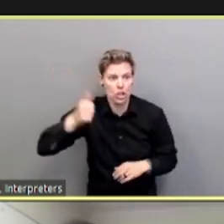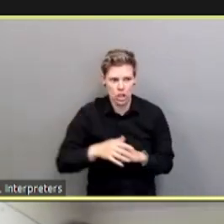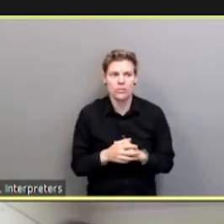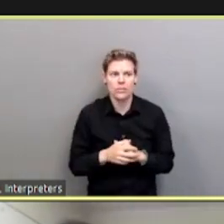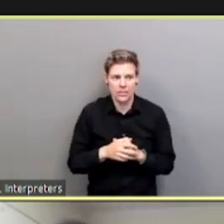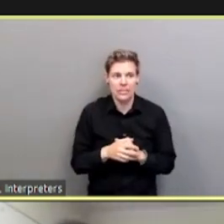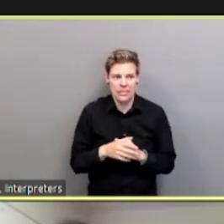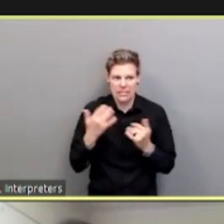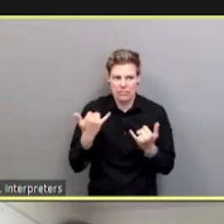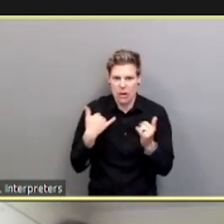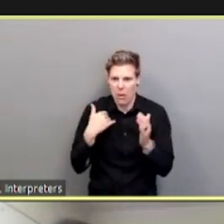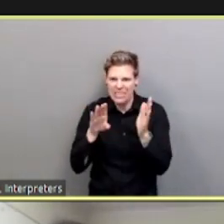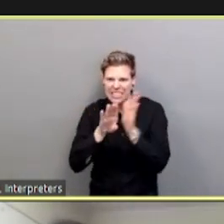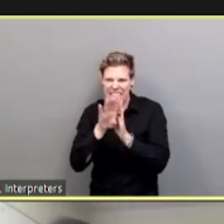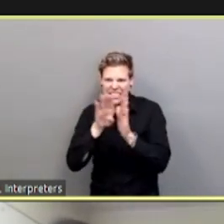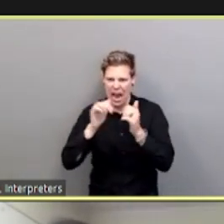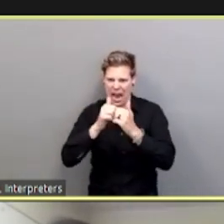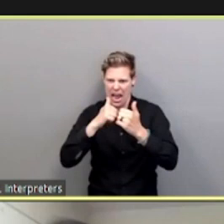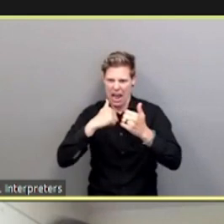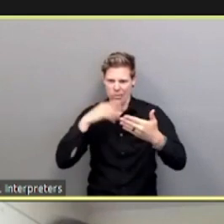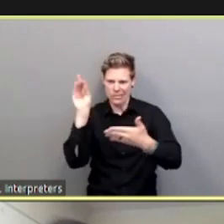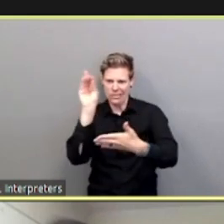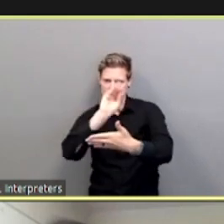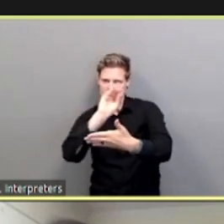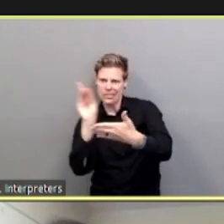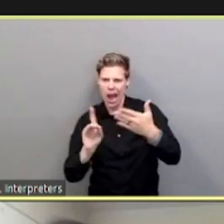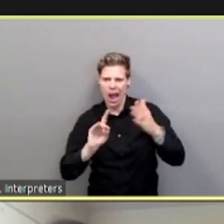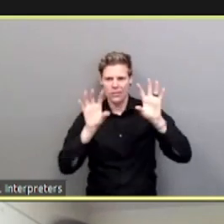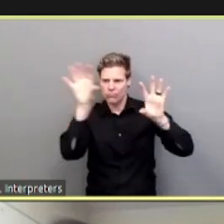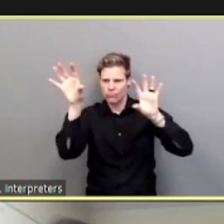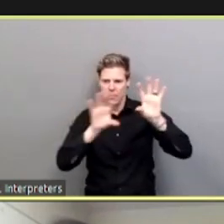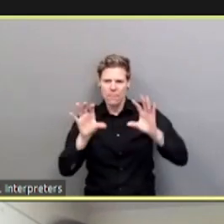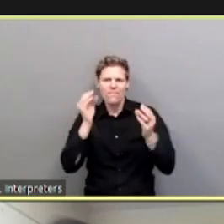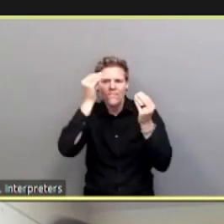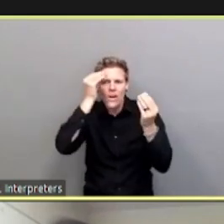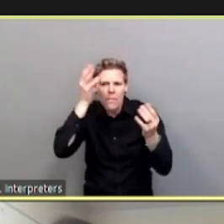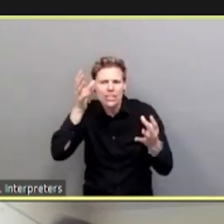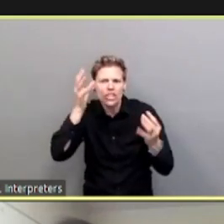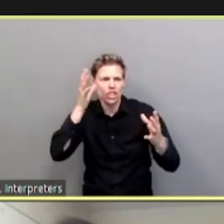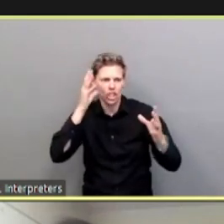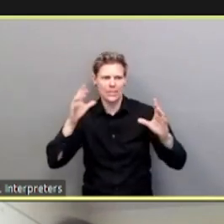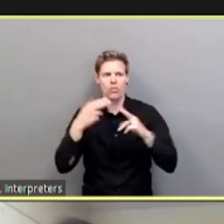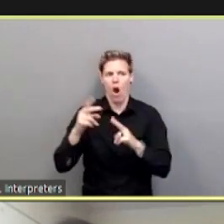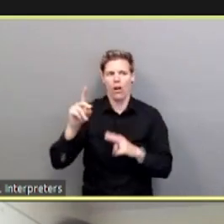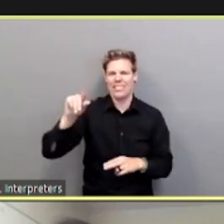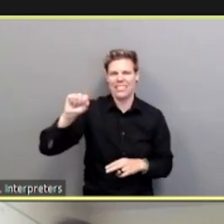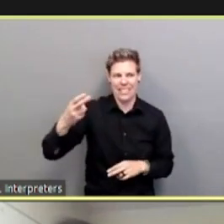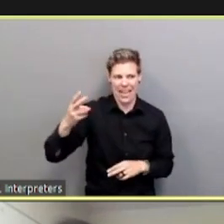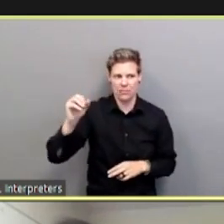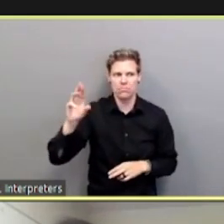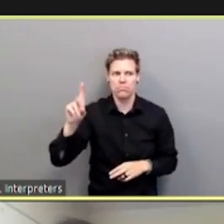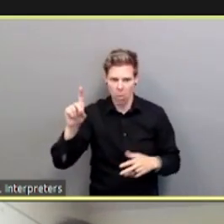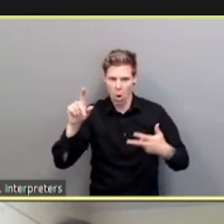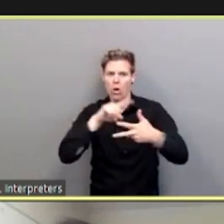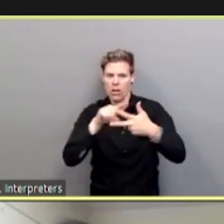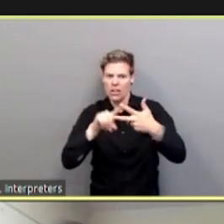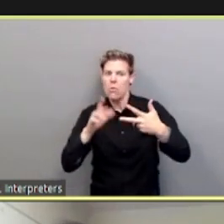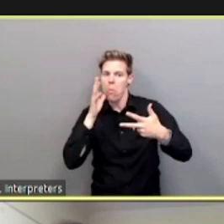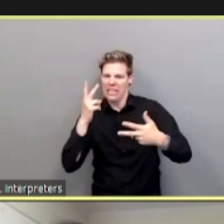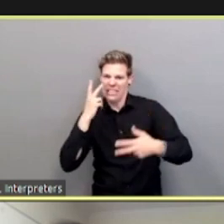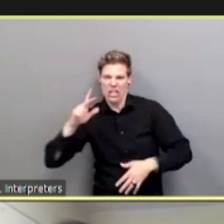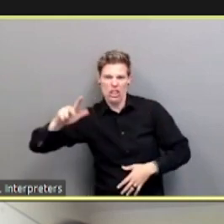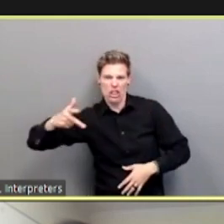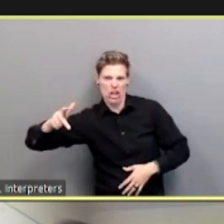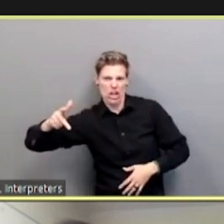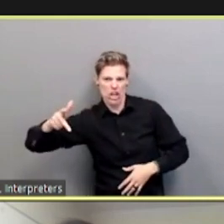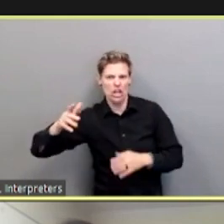will start updating to reflect the additional third doses that people who are immune compromised are going to get. So